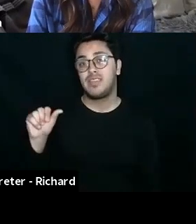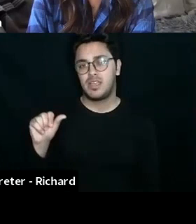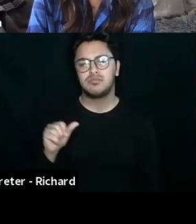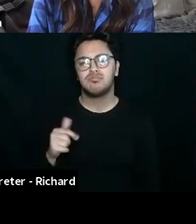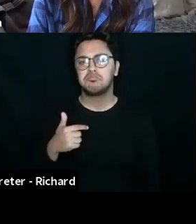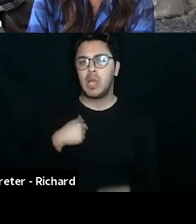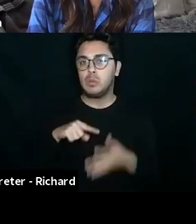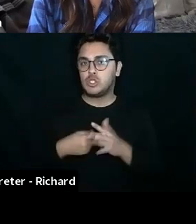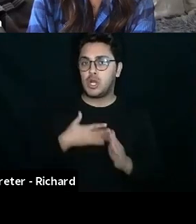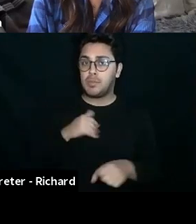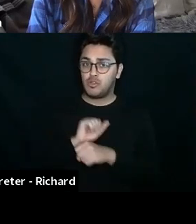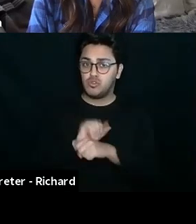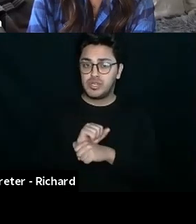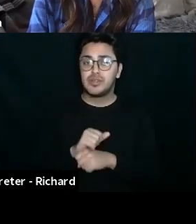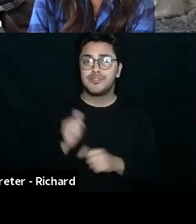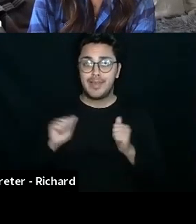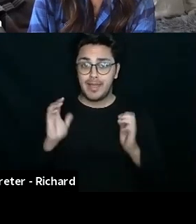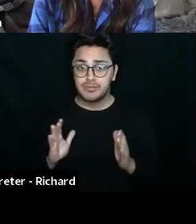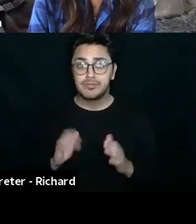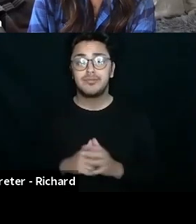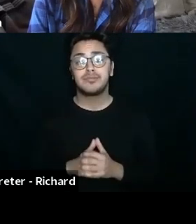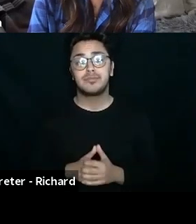career. And, you know, one,